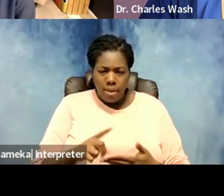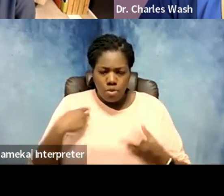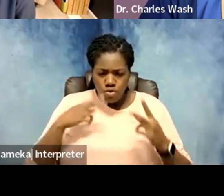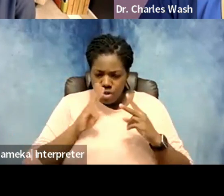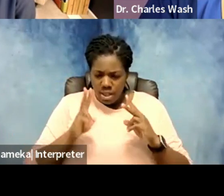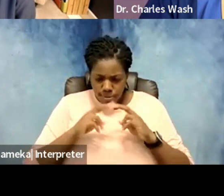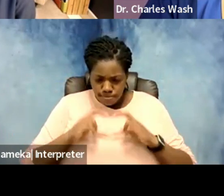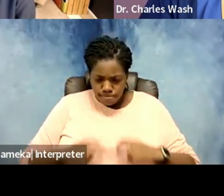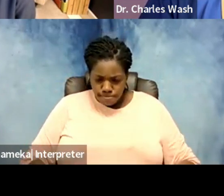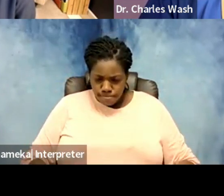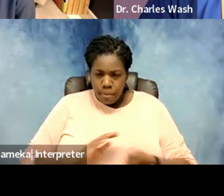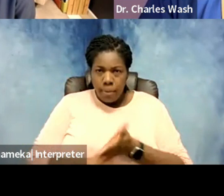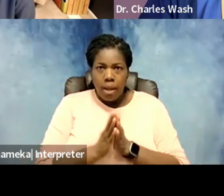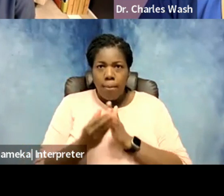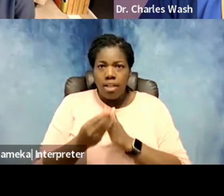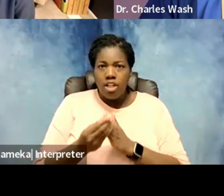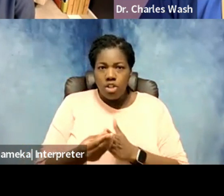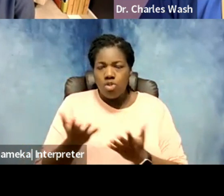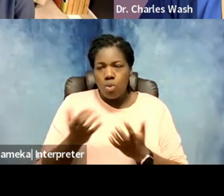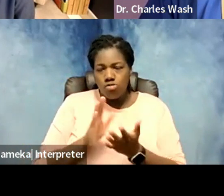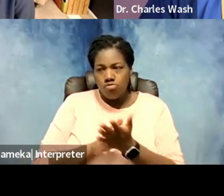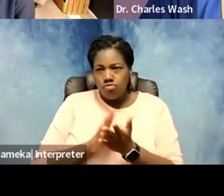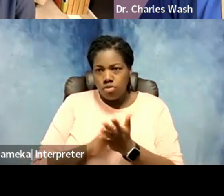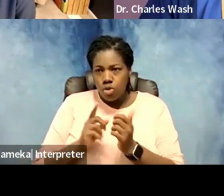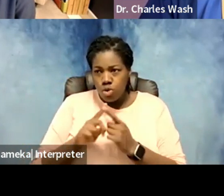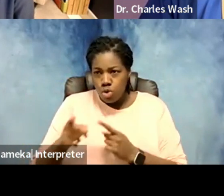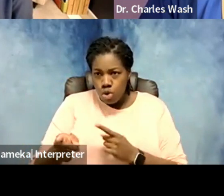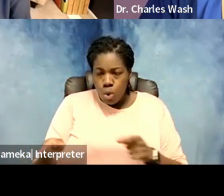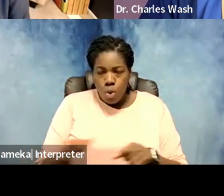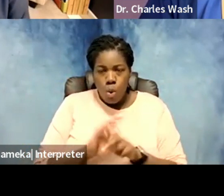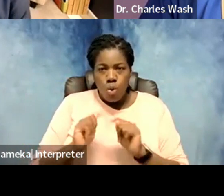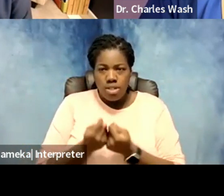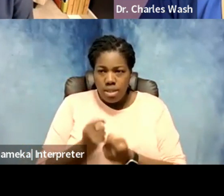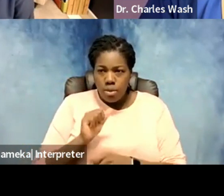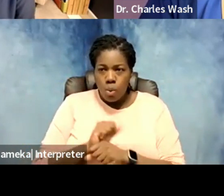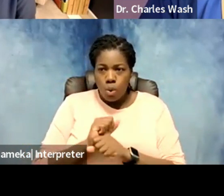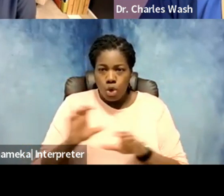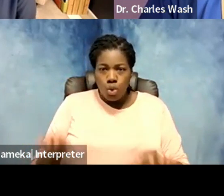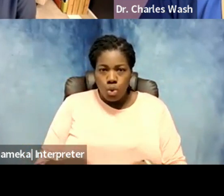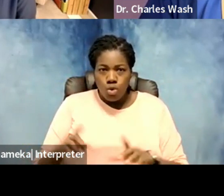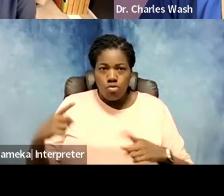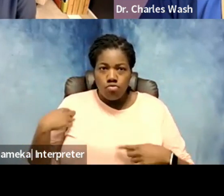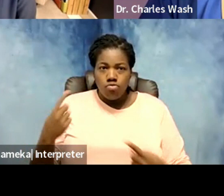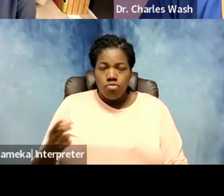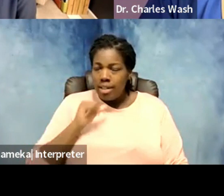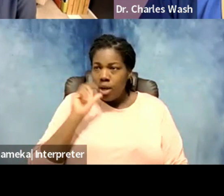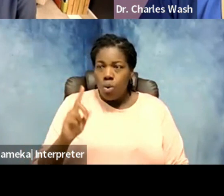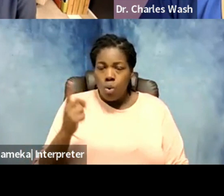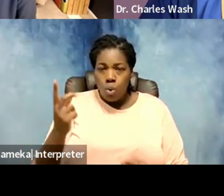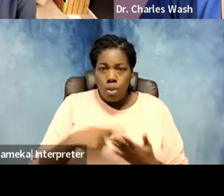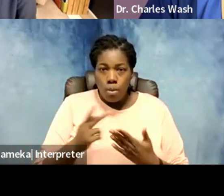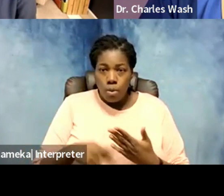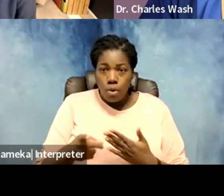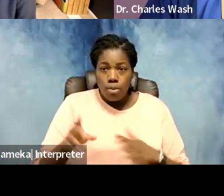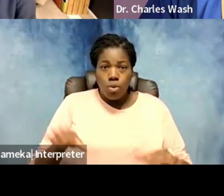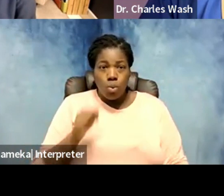leaders. And so just a big shout out to you and the whole team and the work that you're doing through not only the programs that you